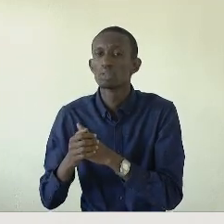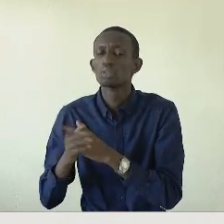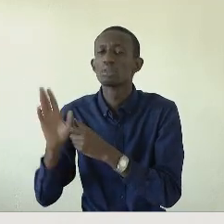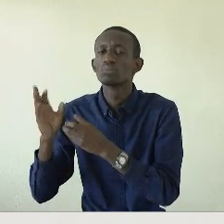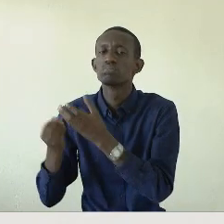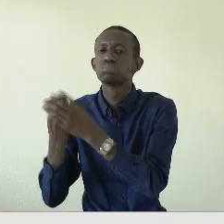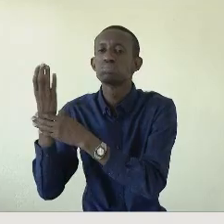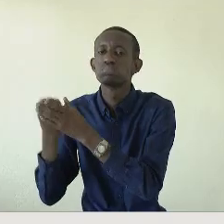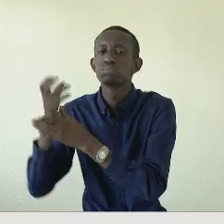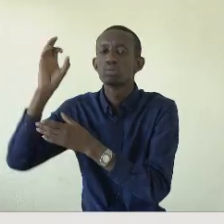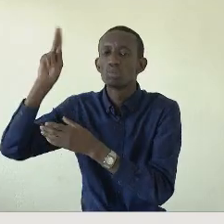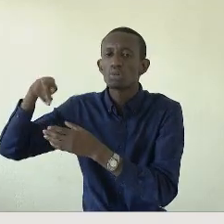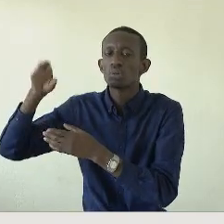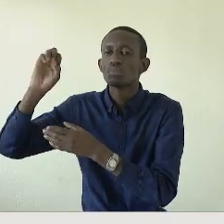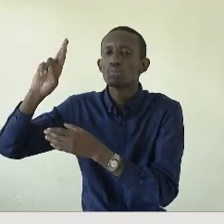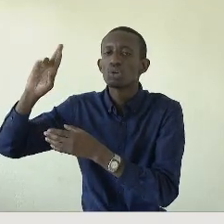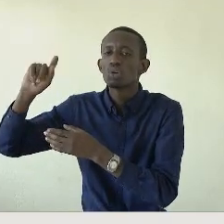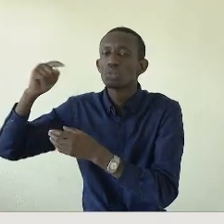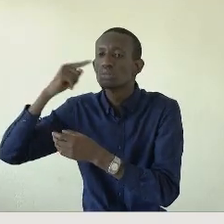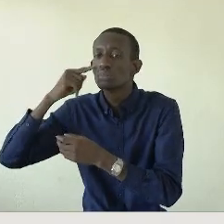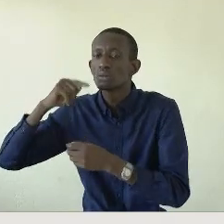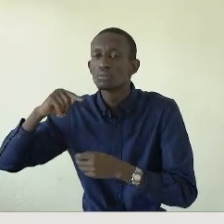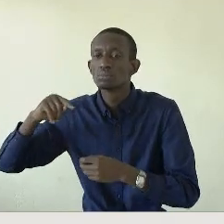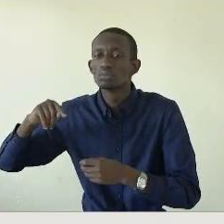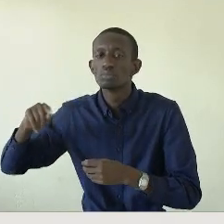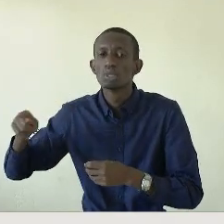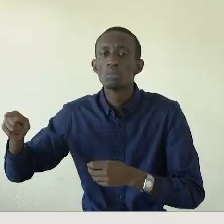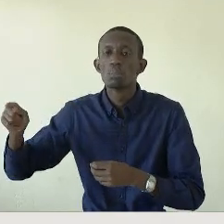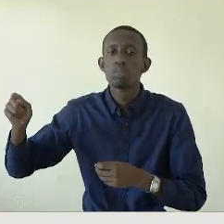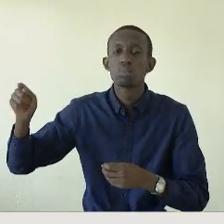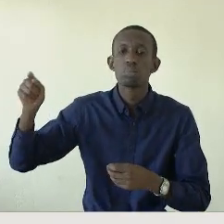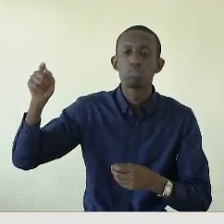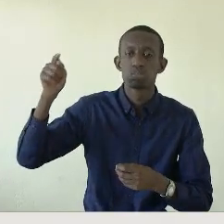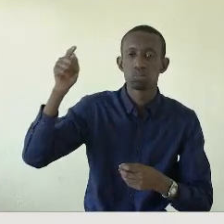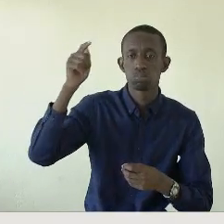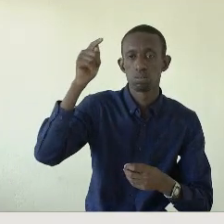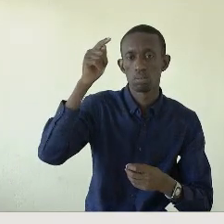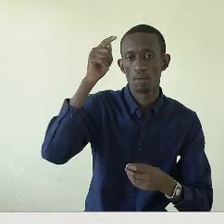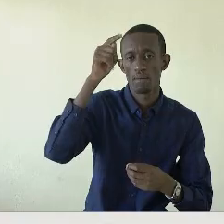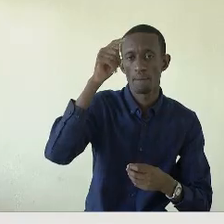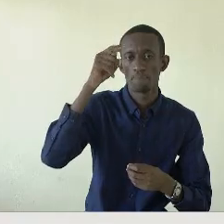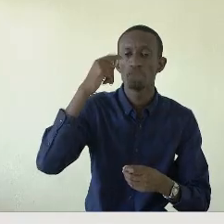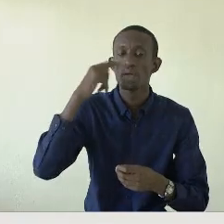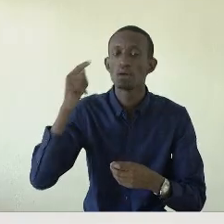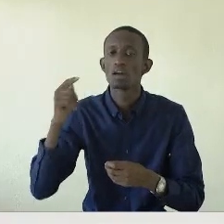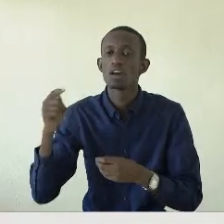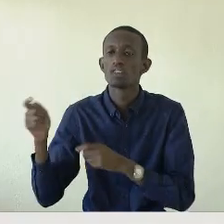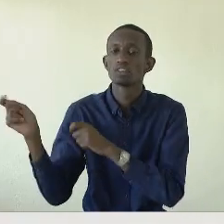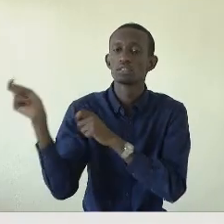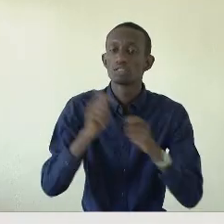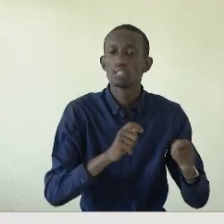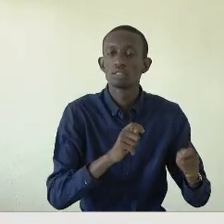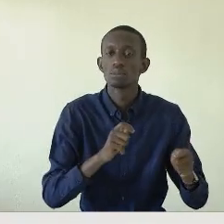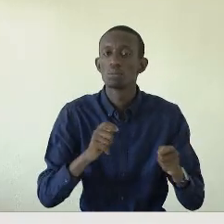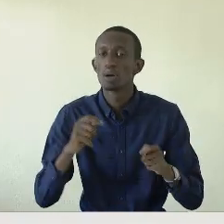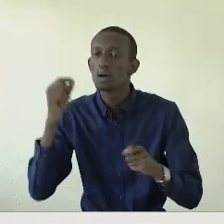pollen grains. And then the pollen grains, you see, they have been produced. And then they are going to be transferred